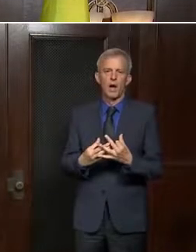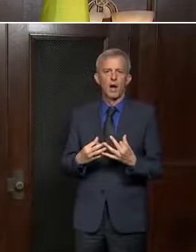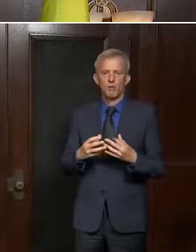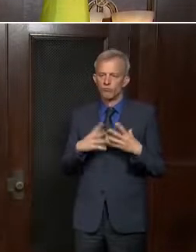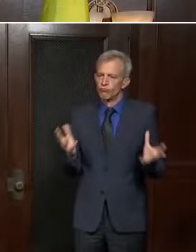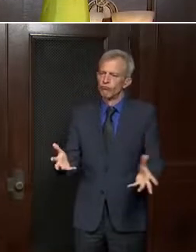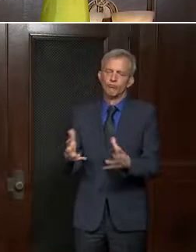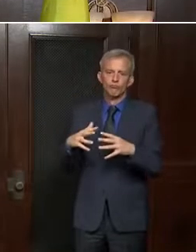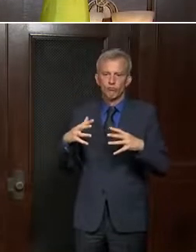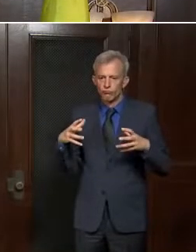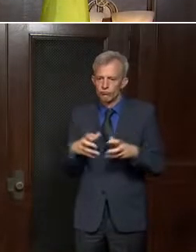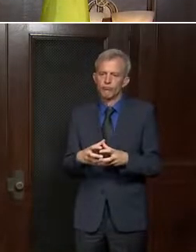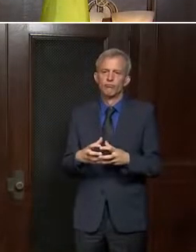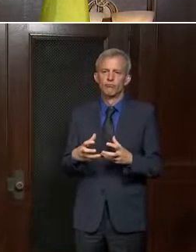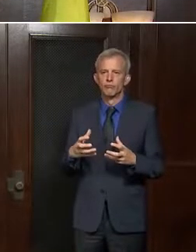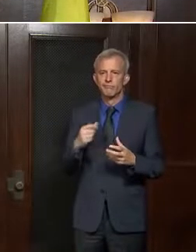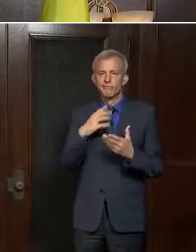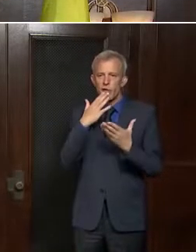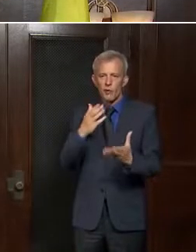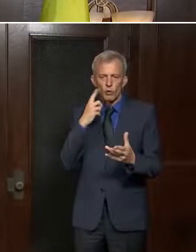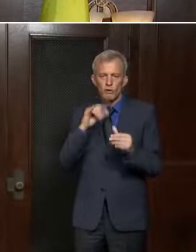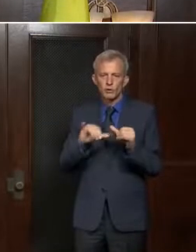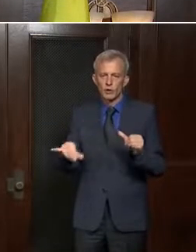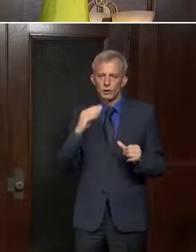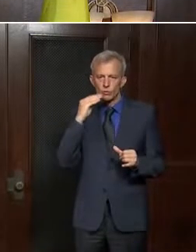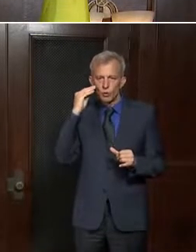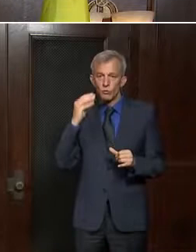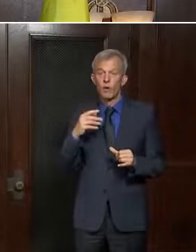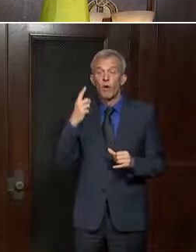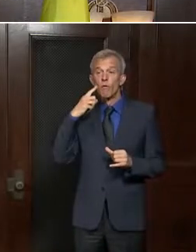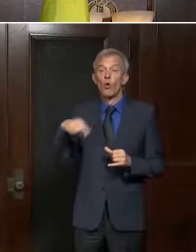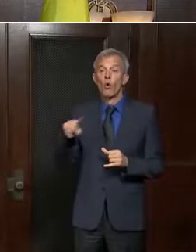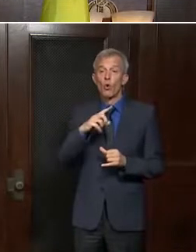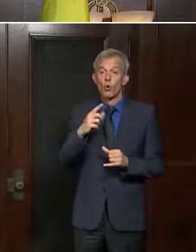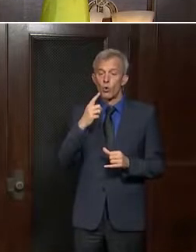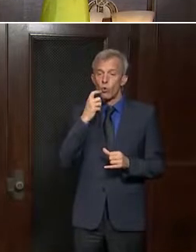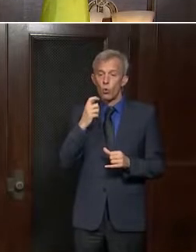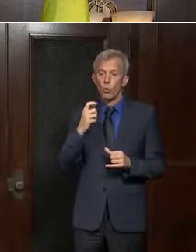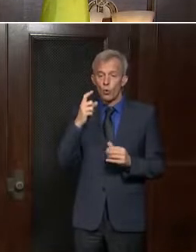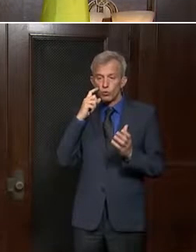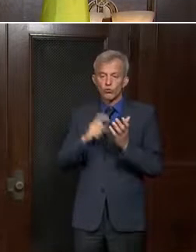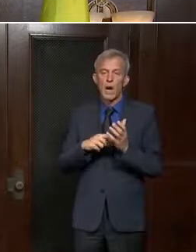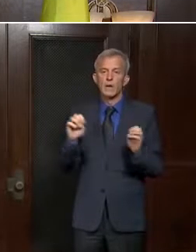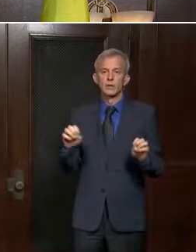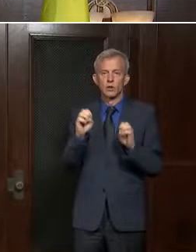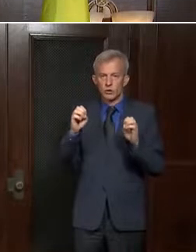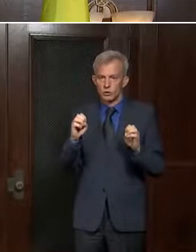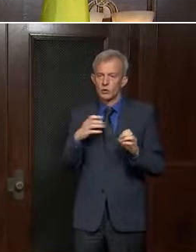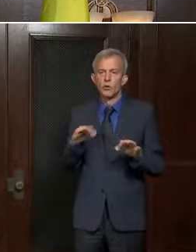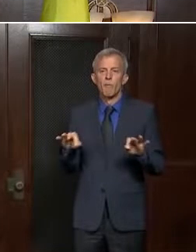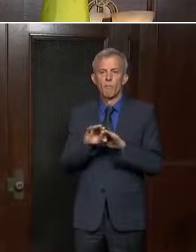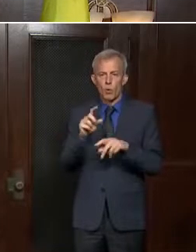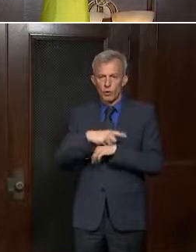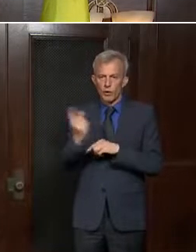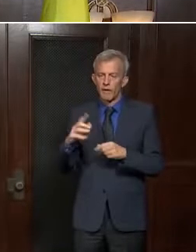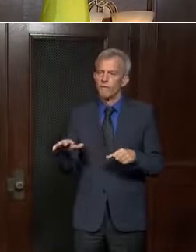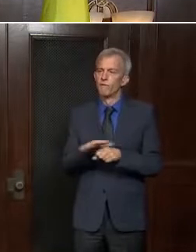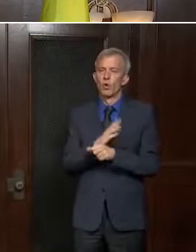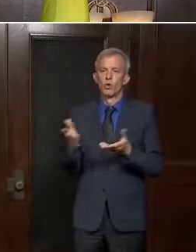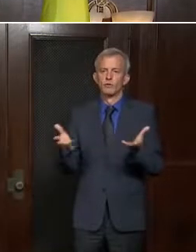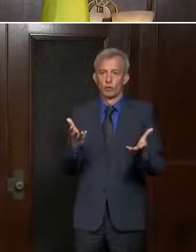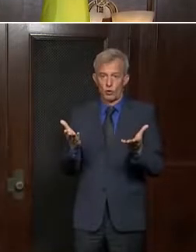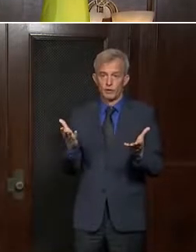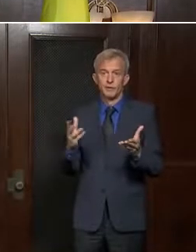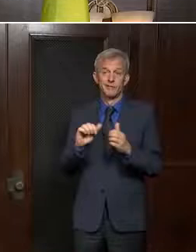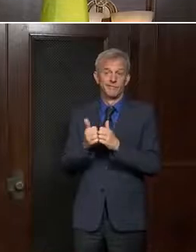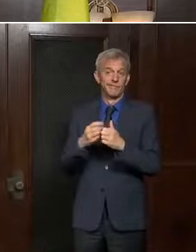you all. And I hope for those of you that were marking Easter, it was a meaningful day full of the services remotely that connected us with something